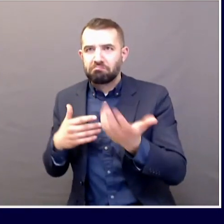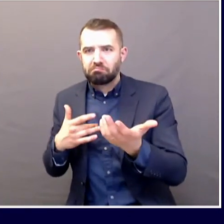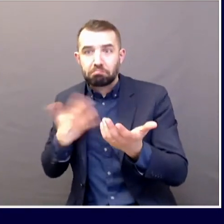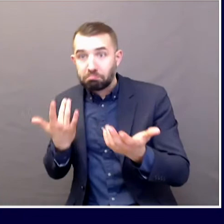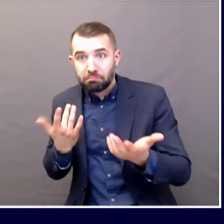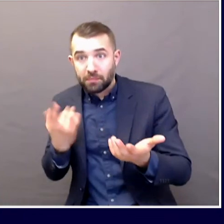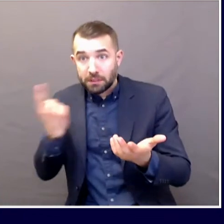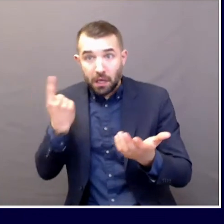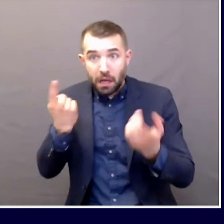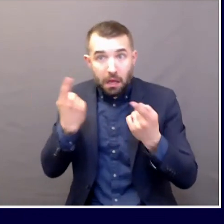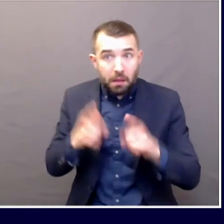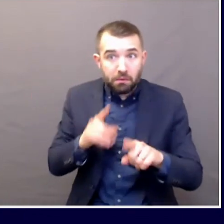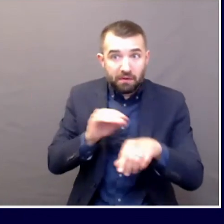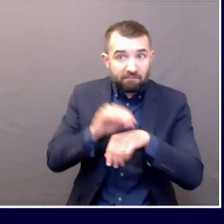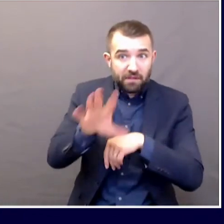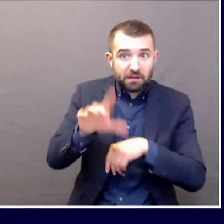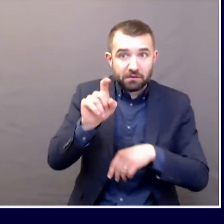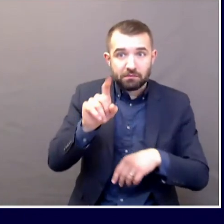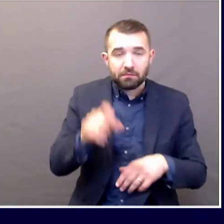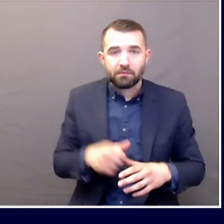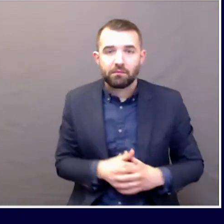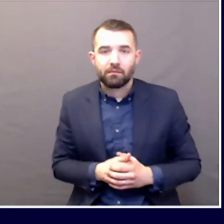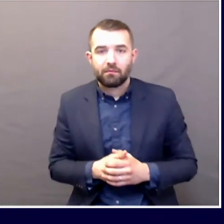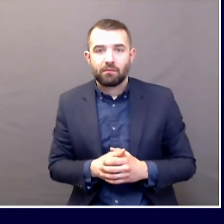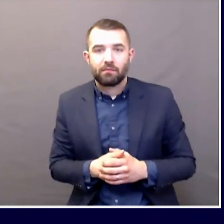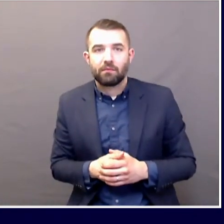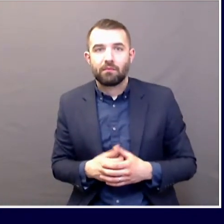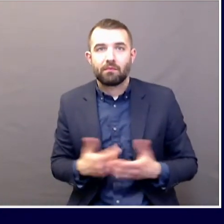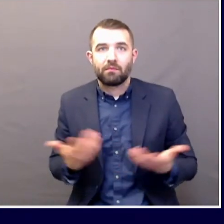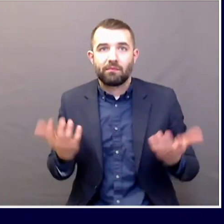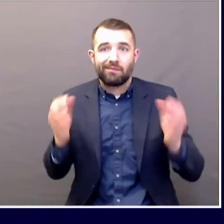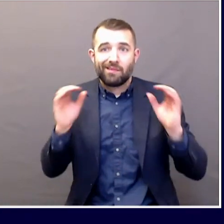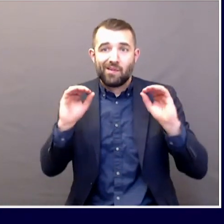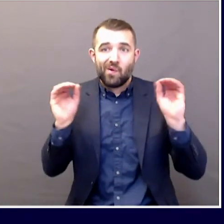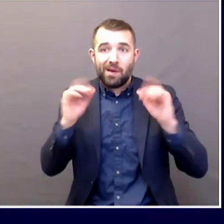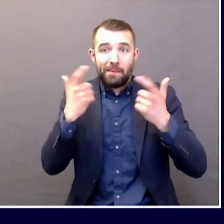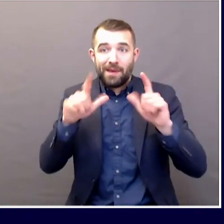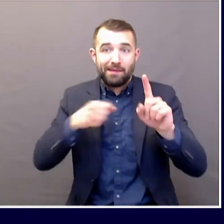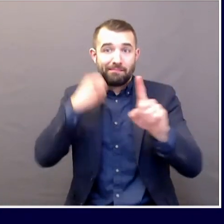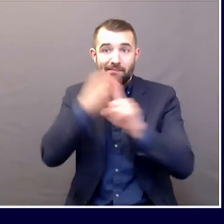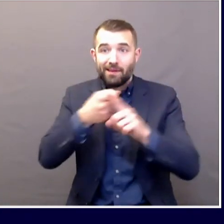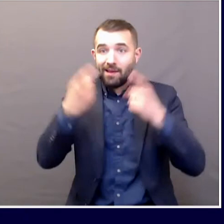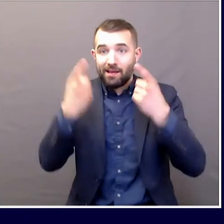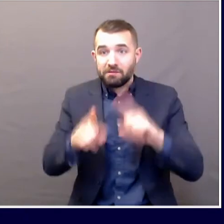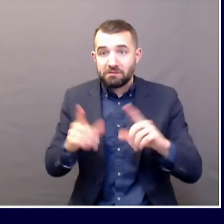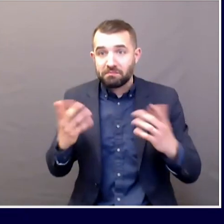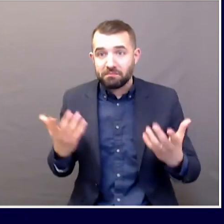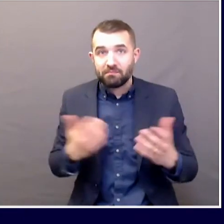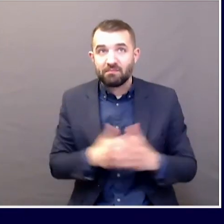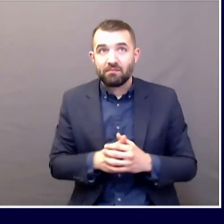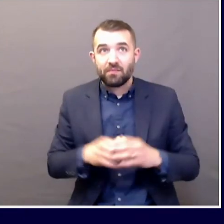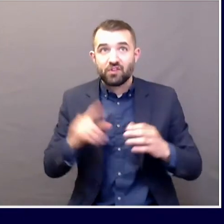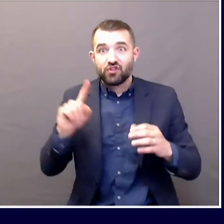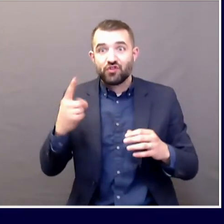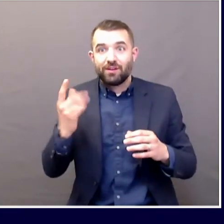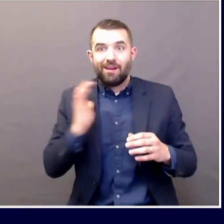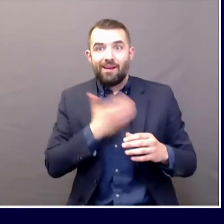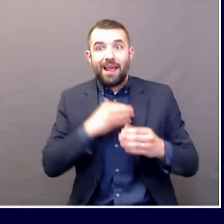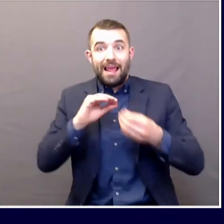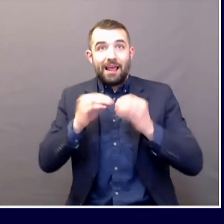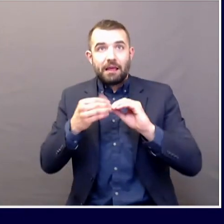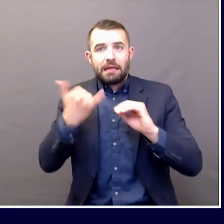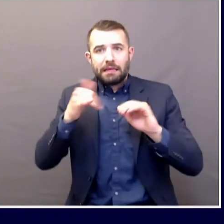are directly tied. There is, even within a downturn of cases, which is thankful, there's always a little